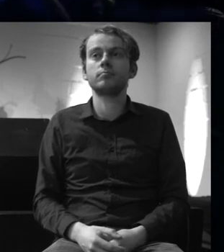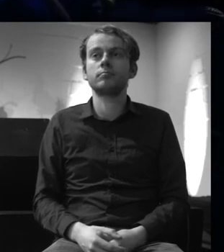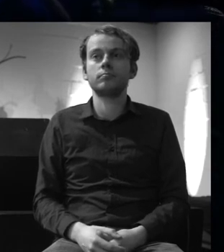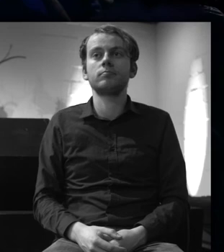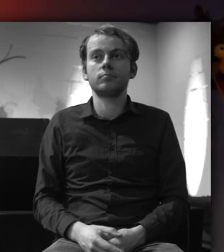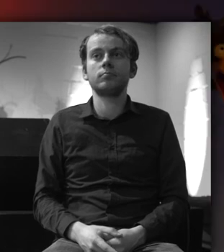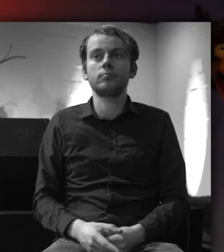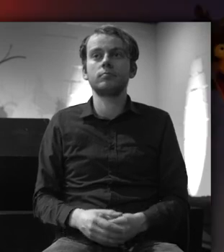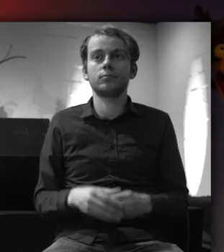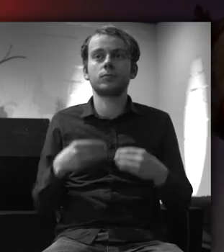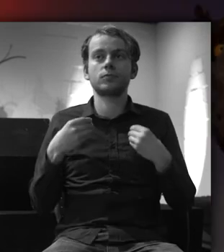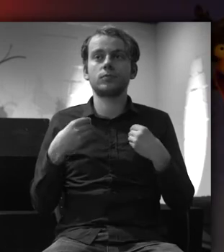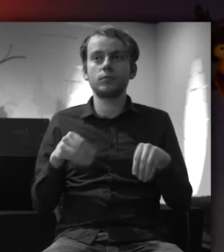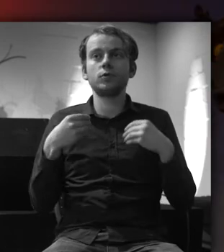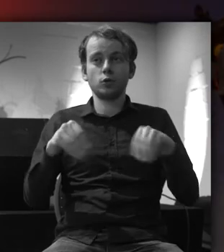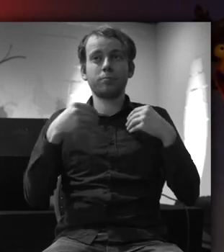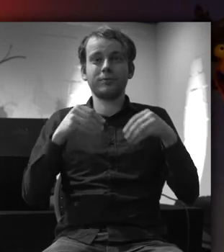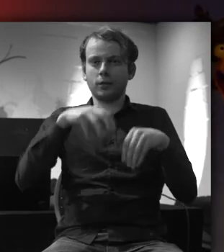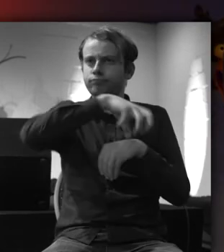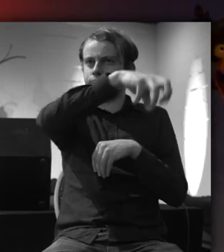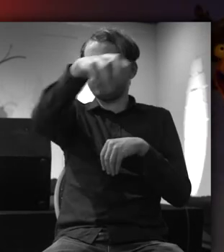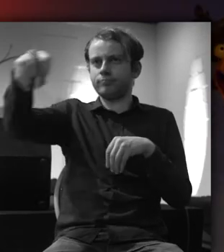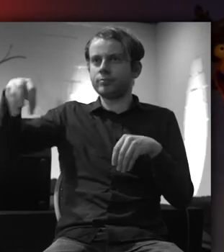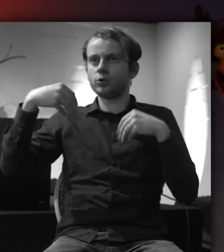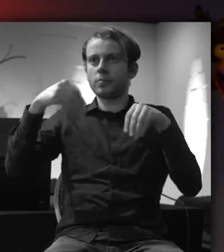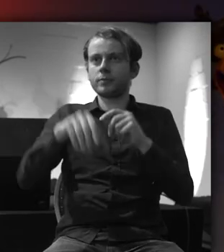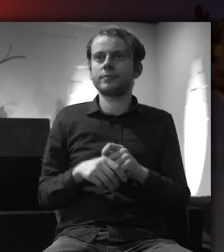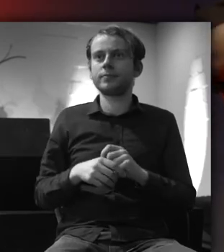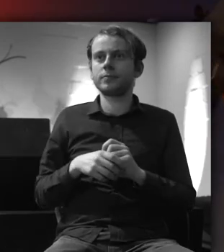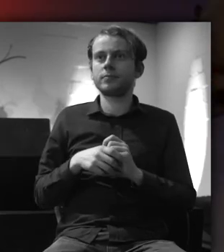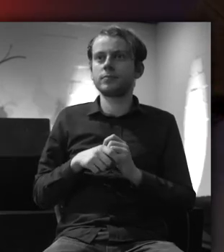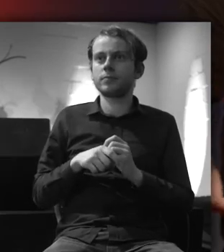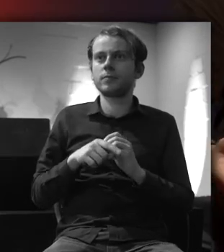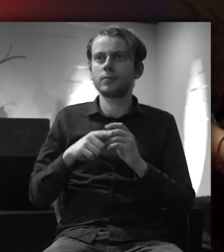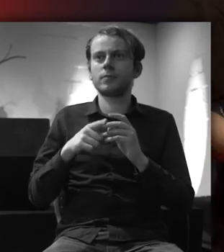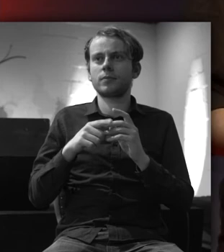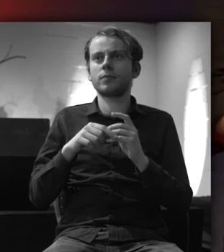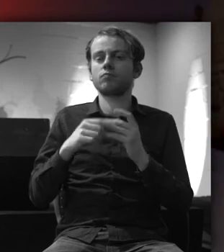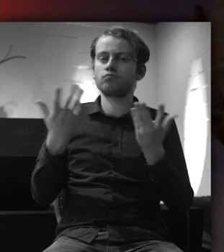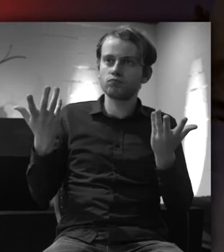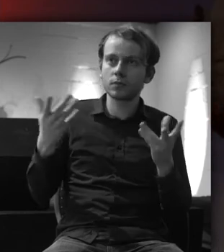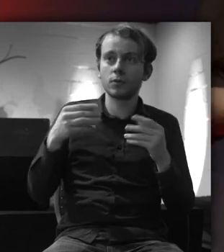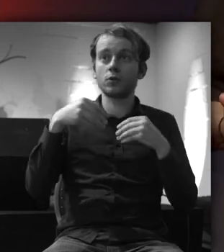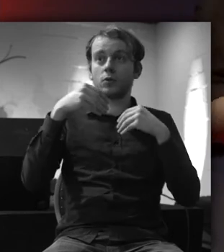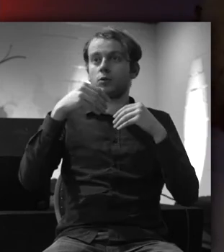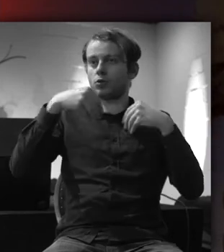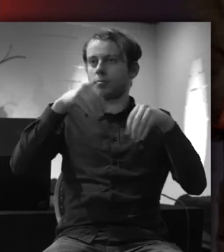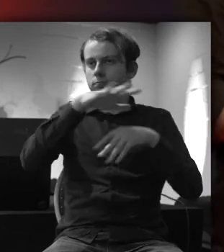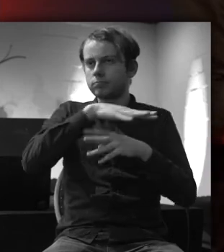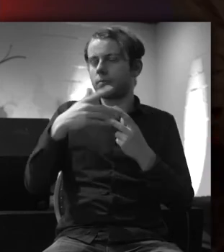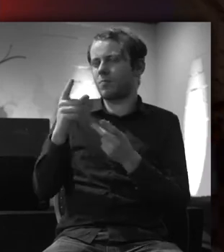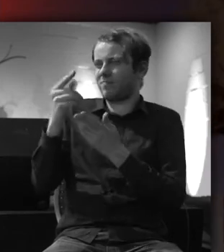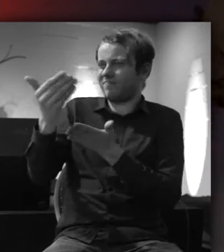they are here to create and to work. They are not here wishing and dreaming of an extra day of holiday. So, and that's why, like at the